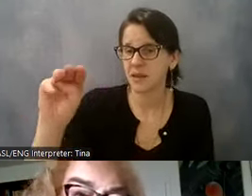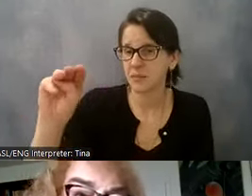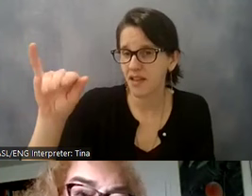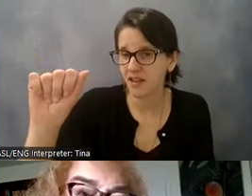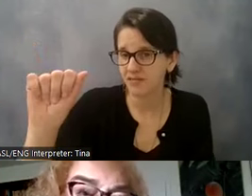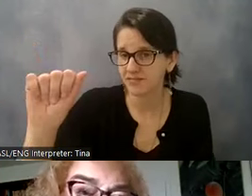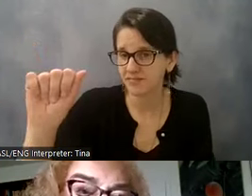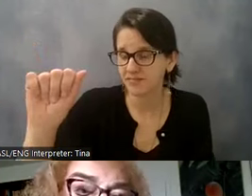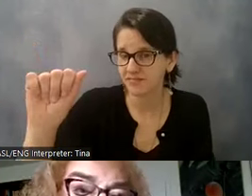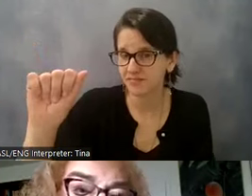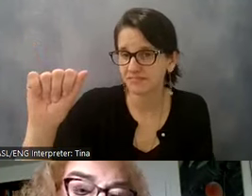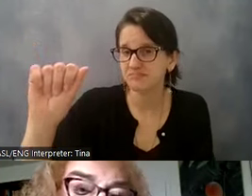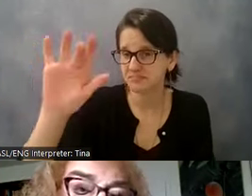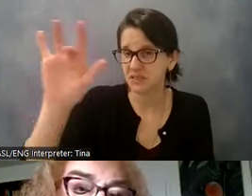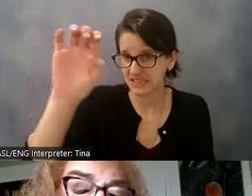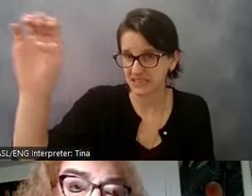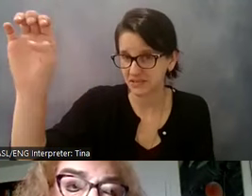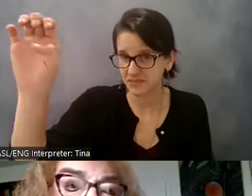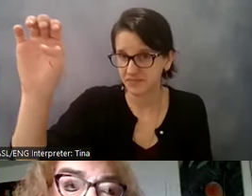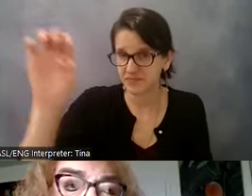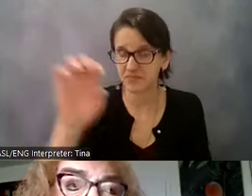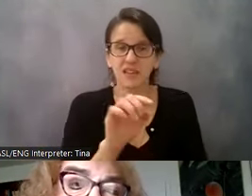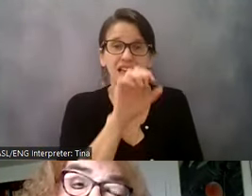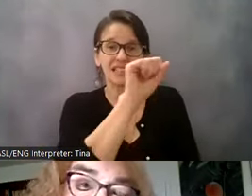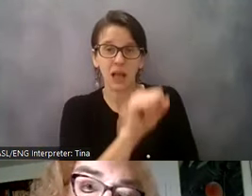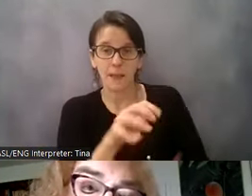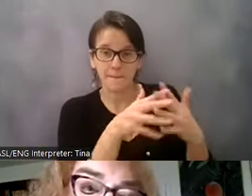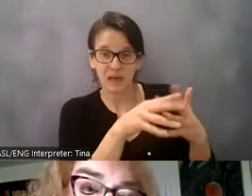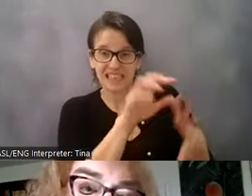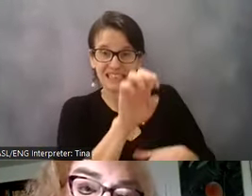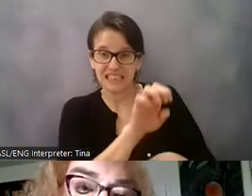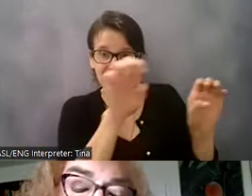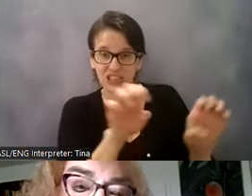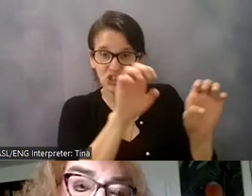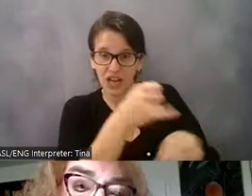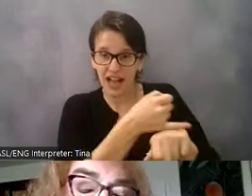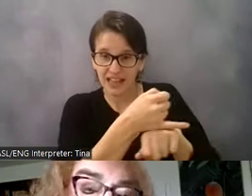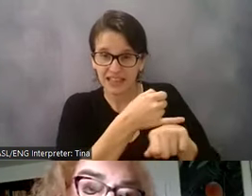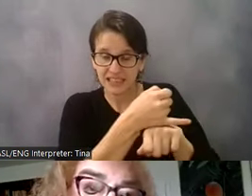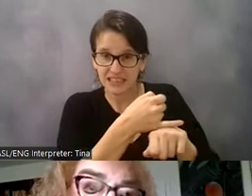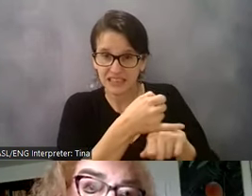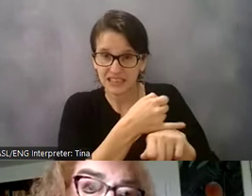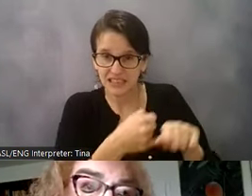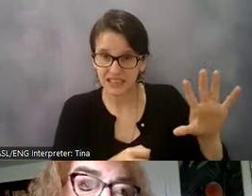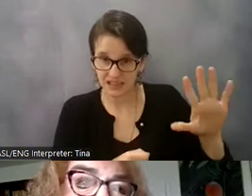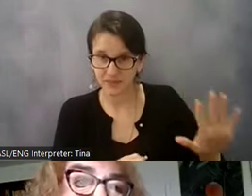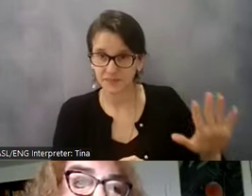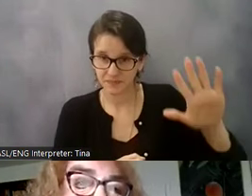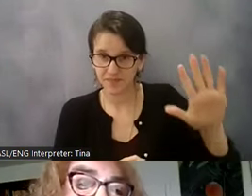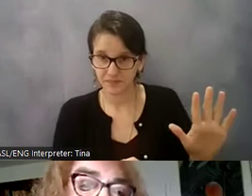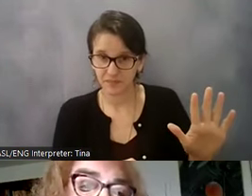world, civilizations got started. They mismanaged their soil. They were going strong for a long